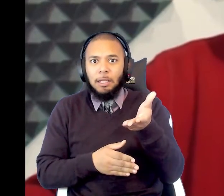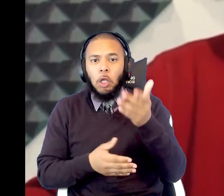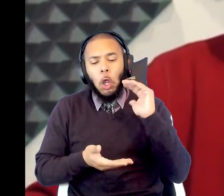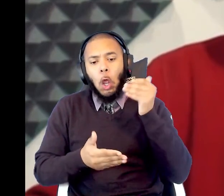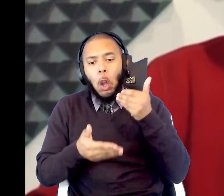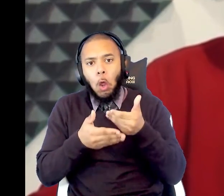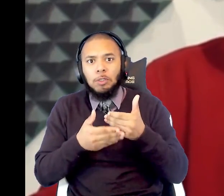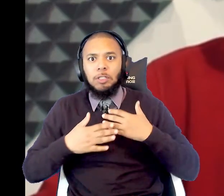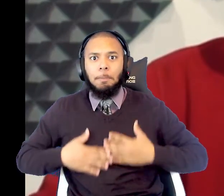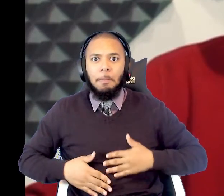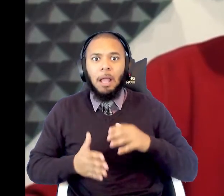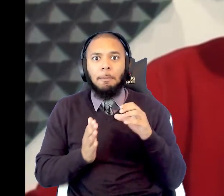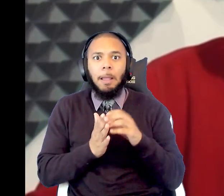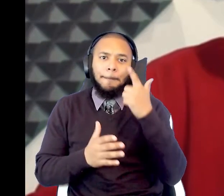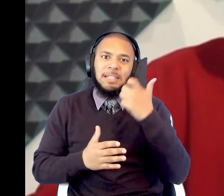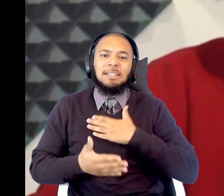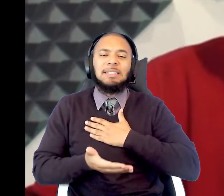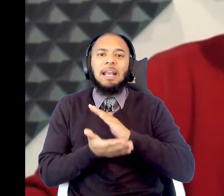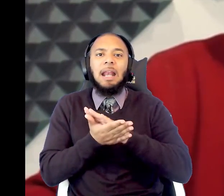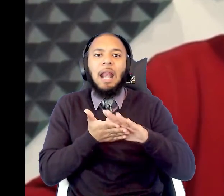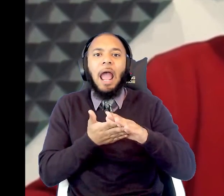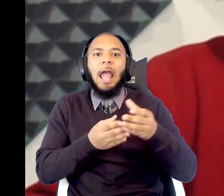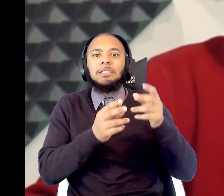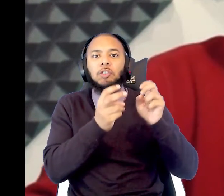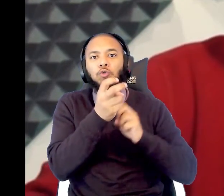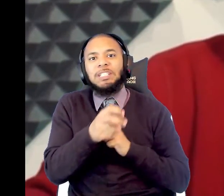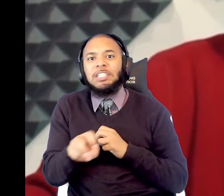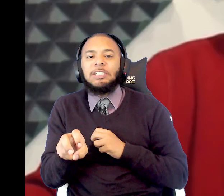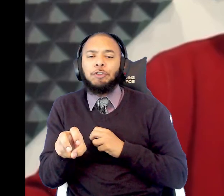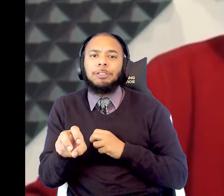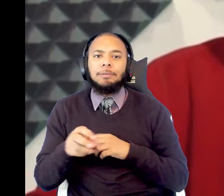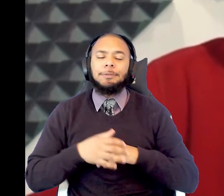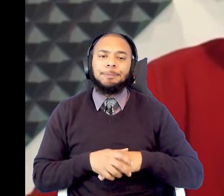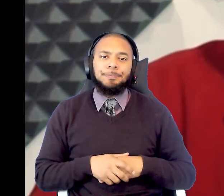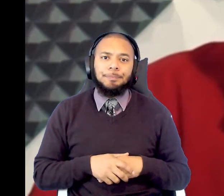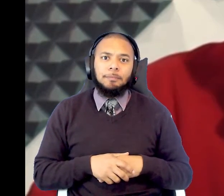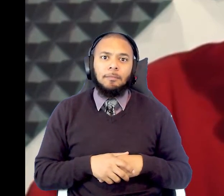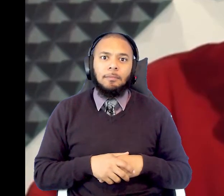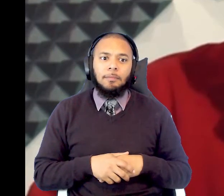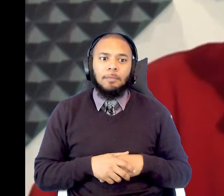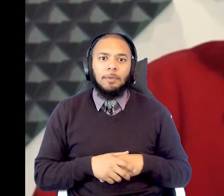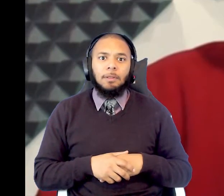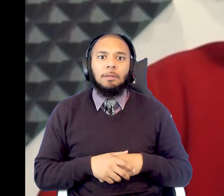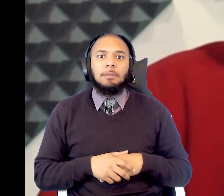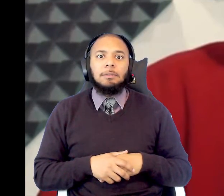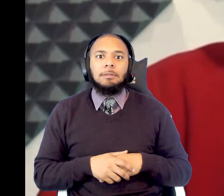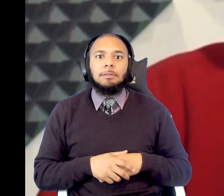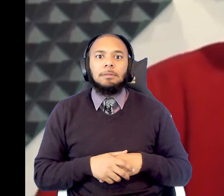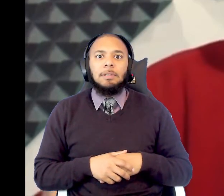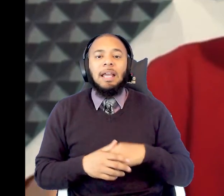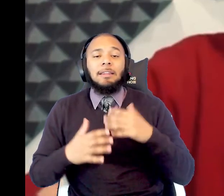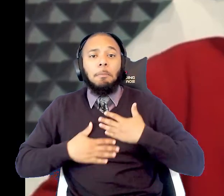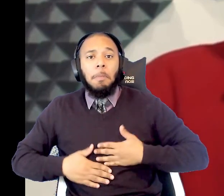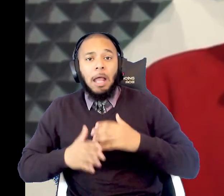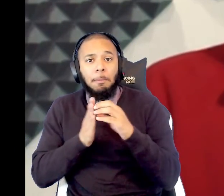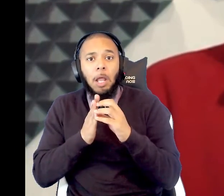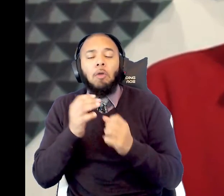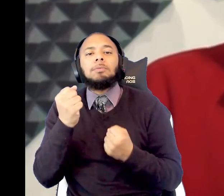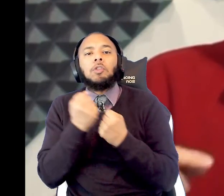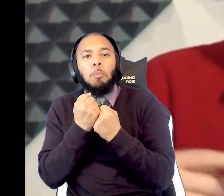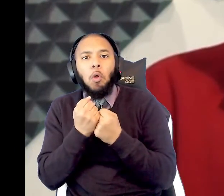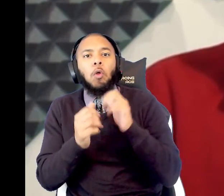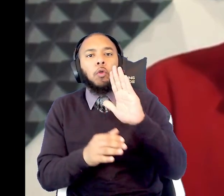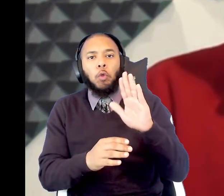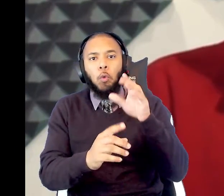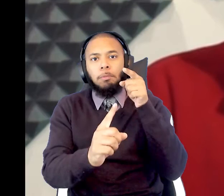into the body paragraphs, which we're going to talk about here shortly, that end up being the support for that thesis. So as a quick